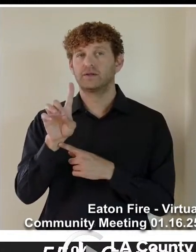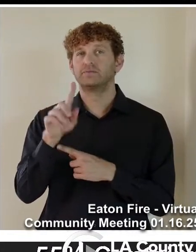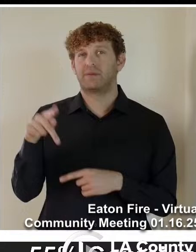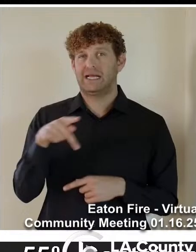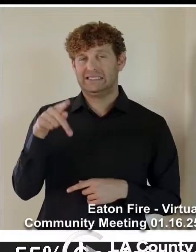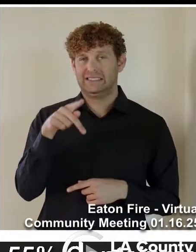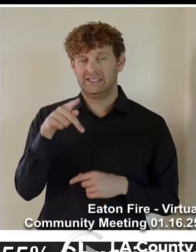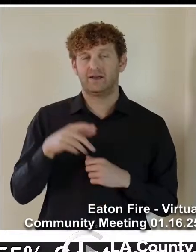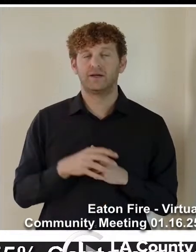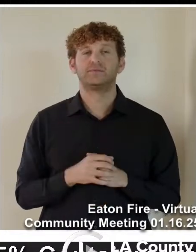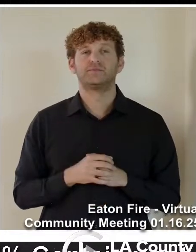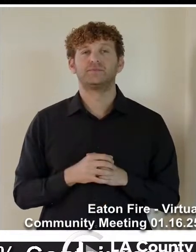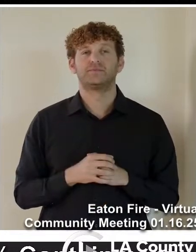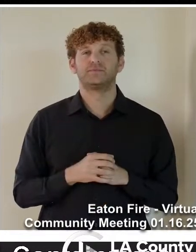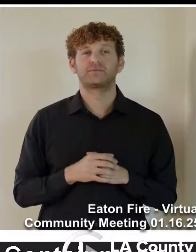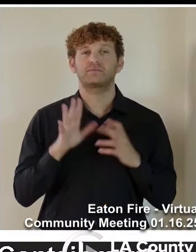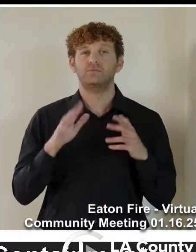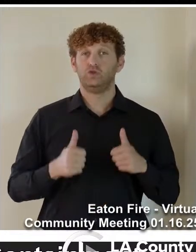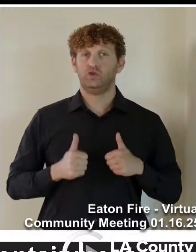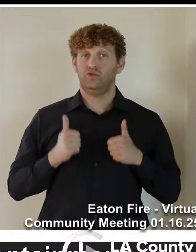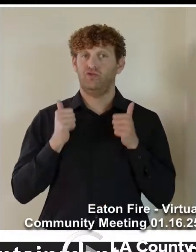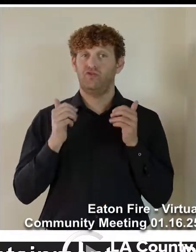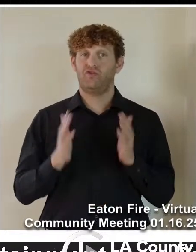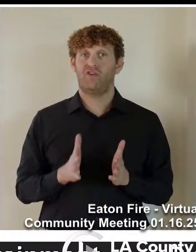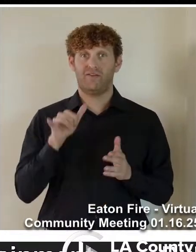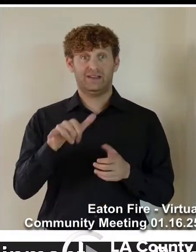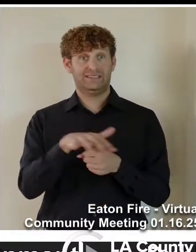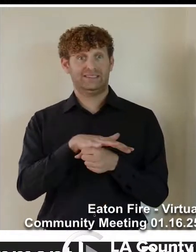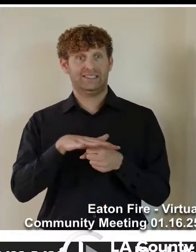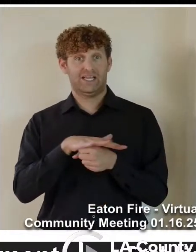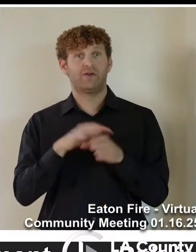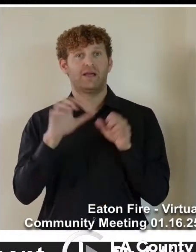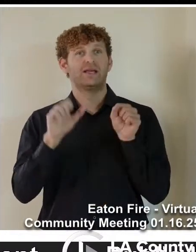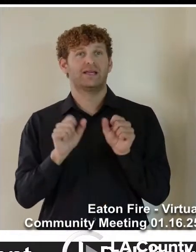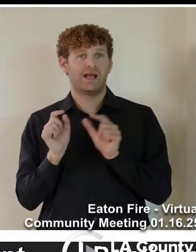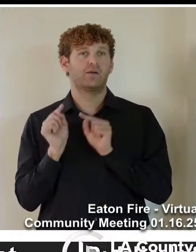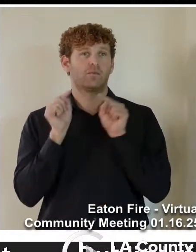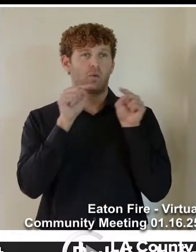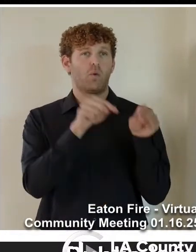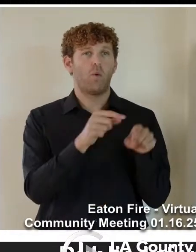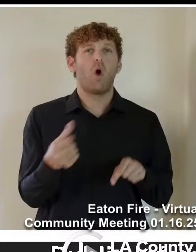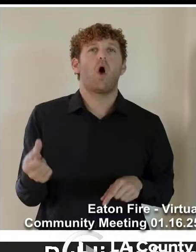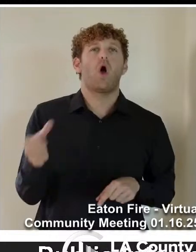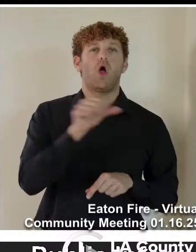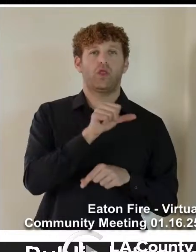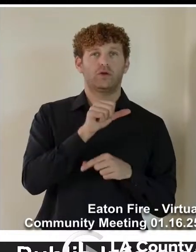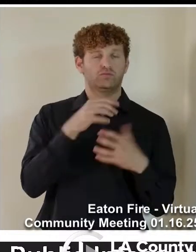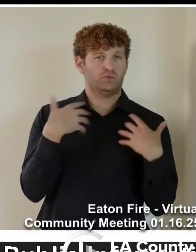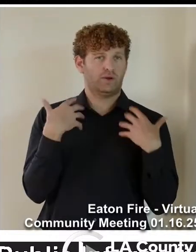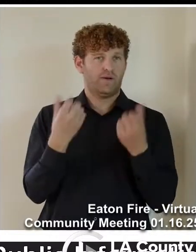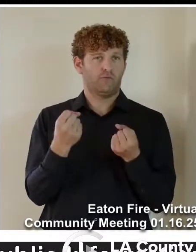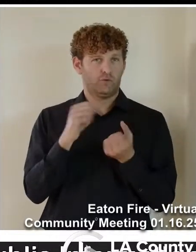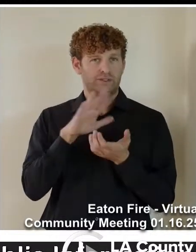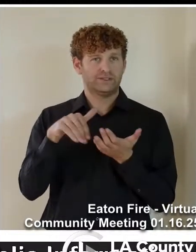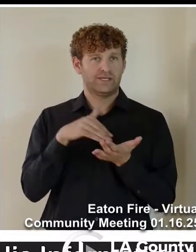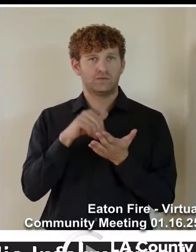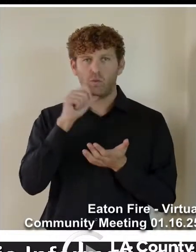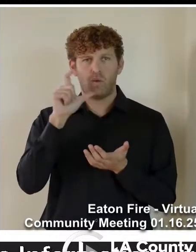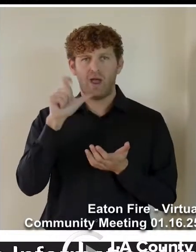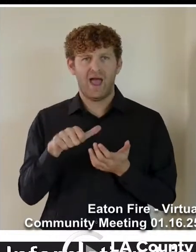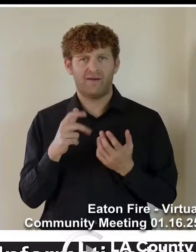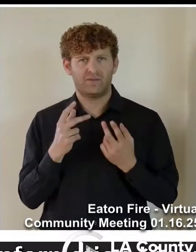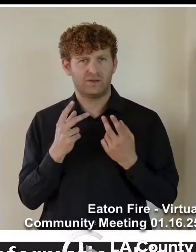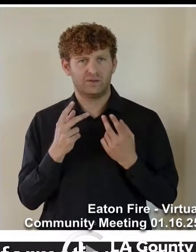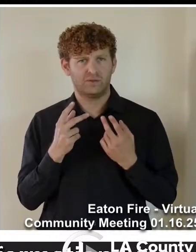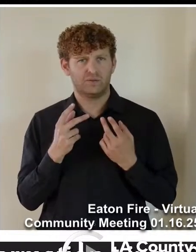this area can also visit the other DRC if that is what they prefer. They don't have to visit the one that's closest to them. The